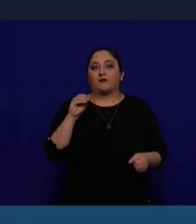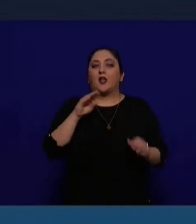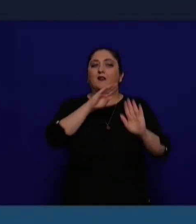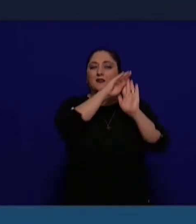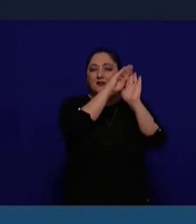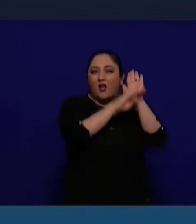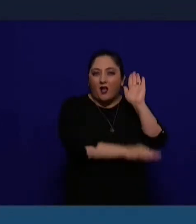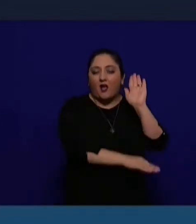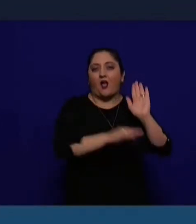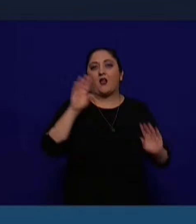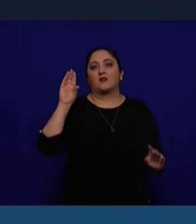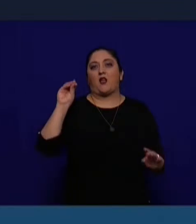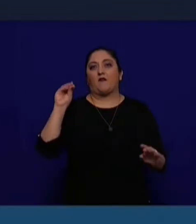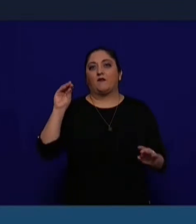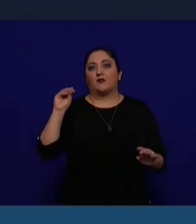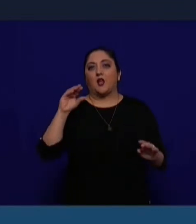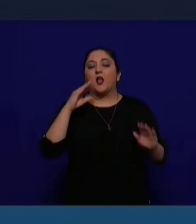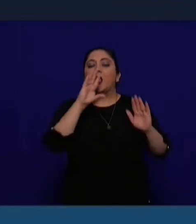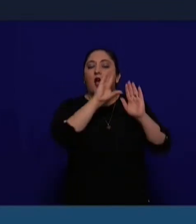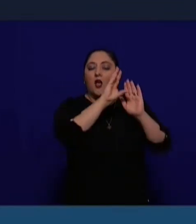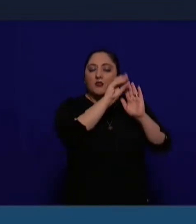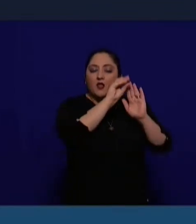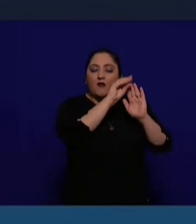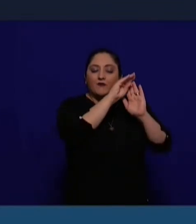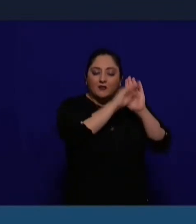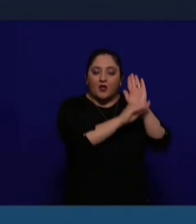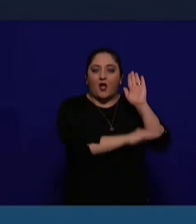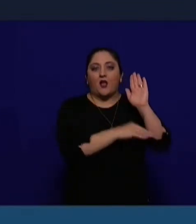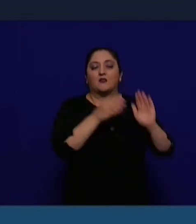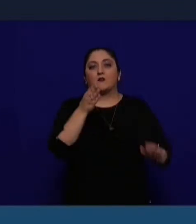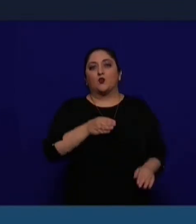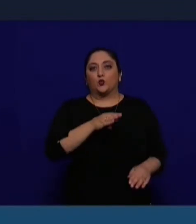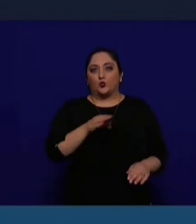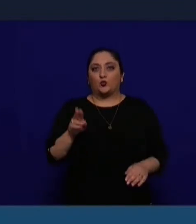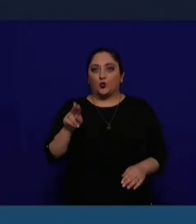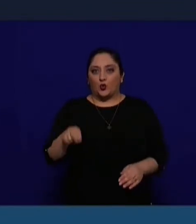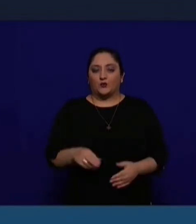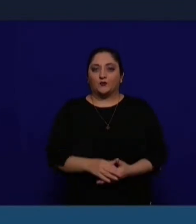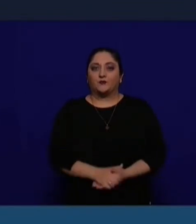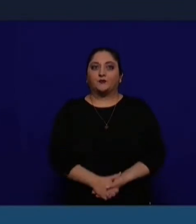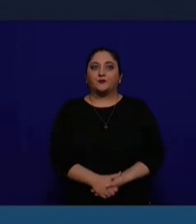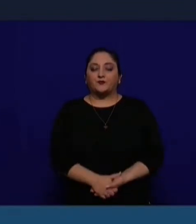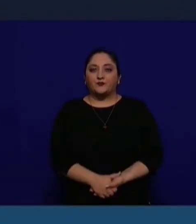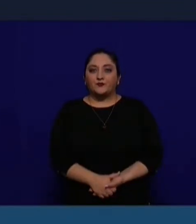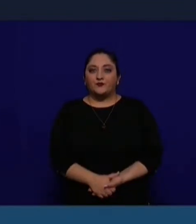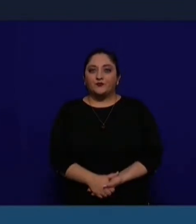tevita l-hospitalization u anke tevita l-imwiet. One news.